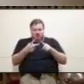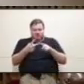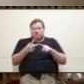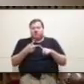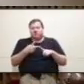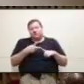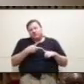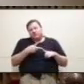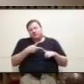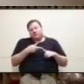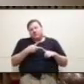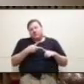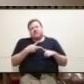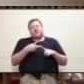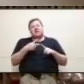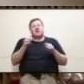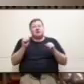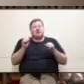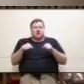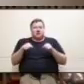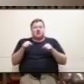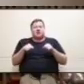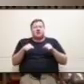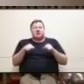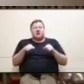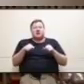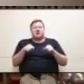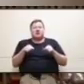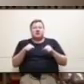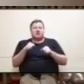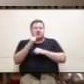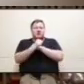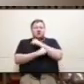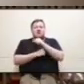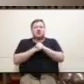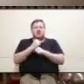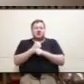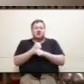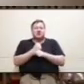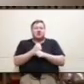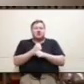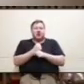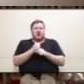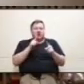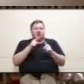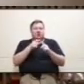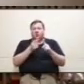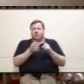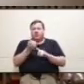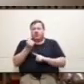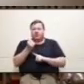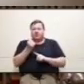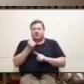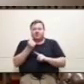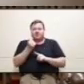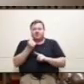that were submitted for that particular year, they were not all achieved. That we agree.